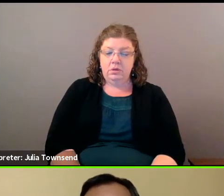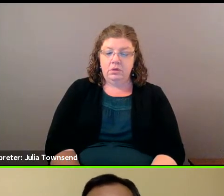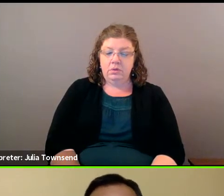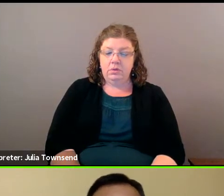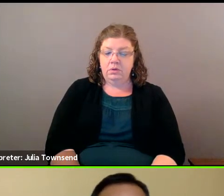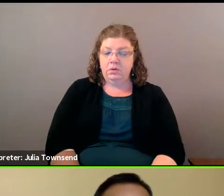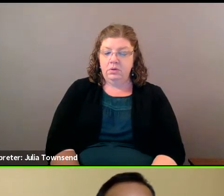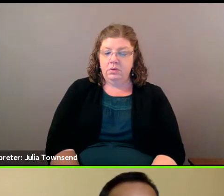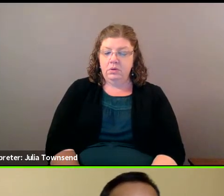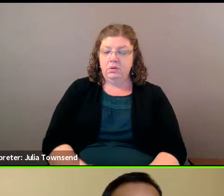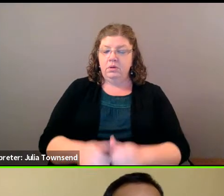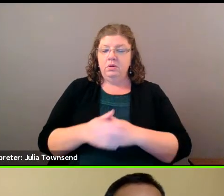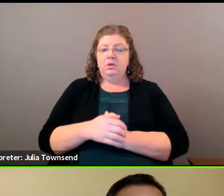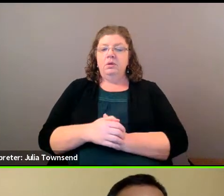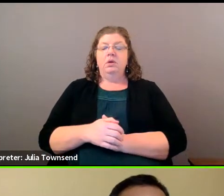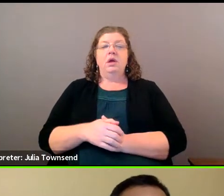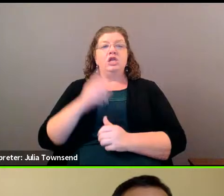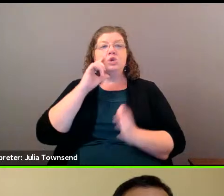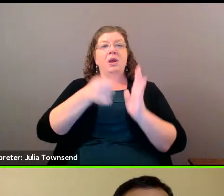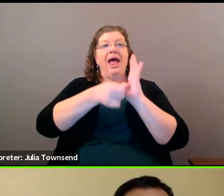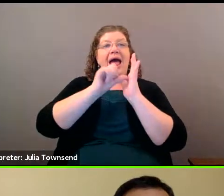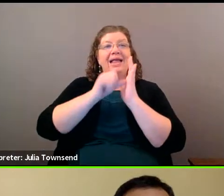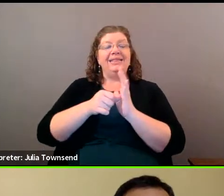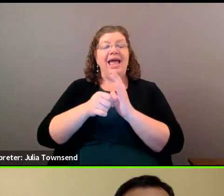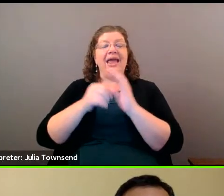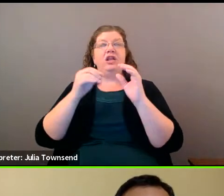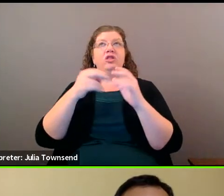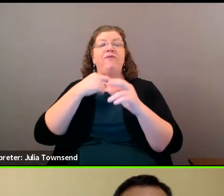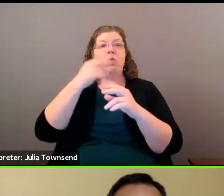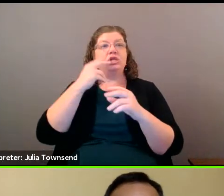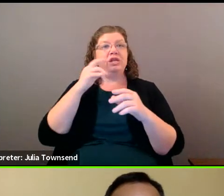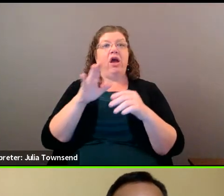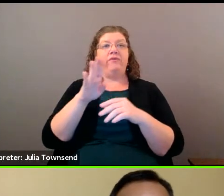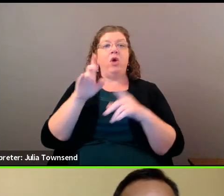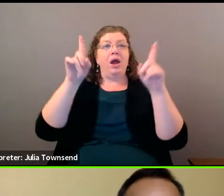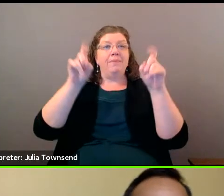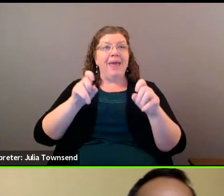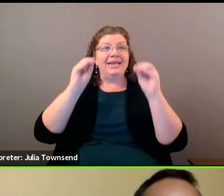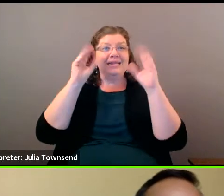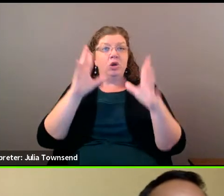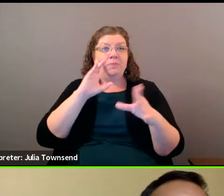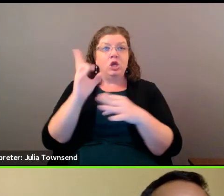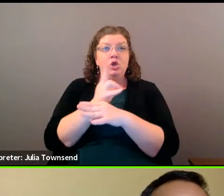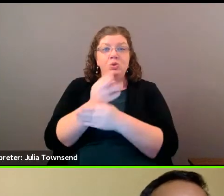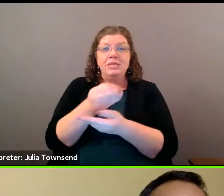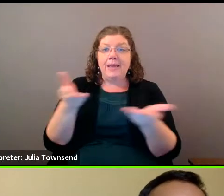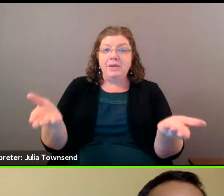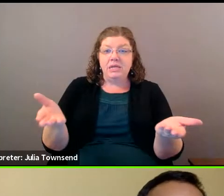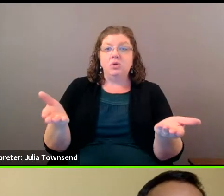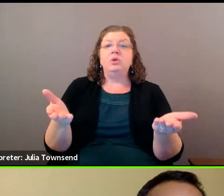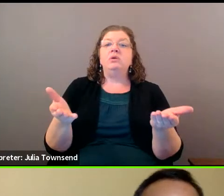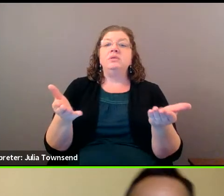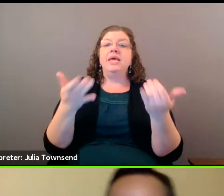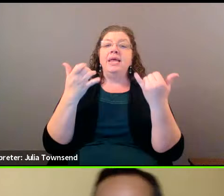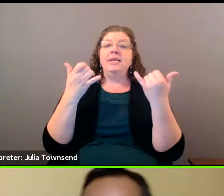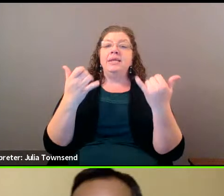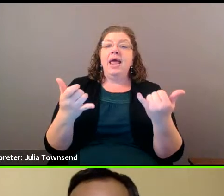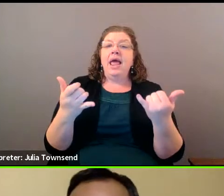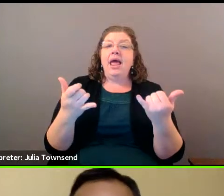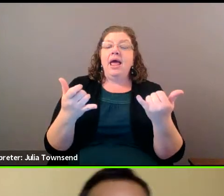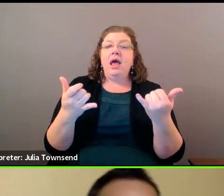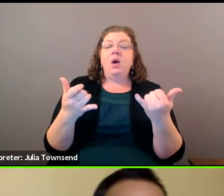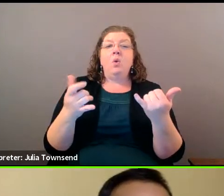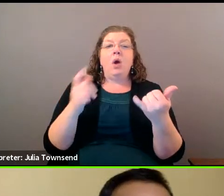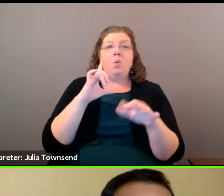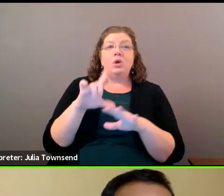highlight the voices of our beta teachers who have been using these materials. And now I want to turn it over